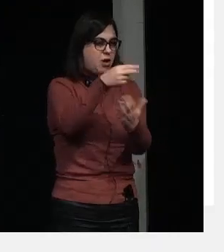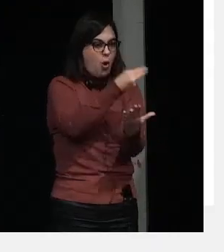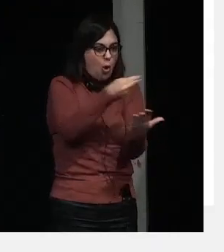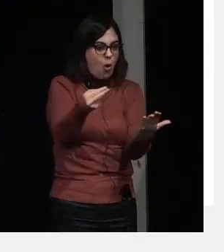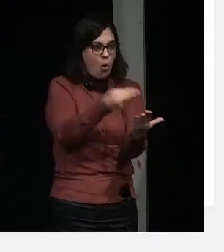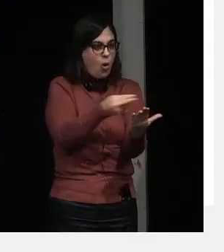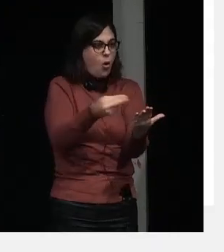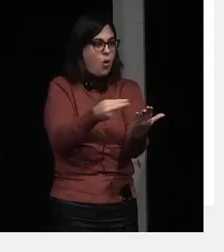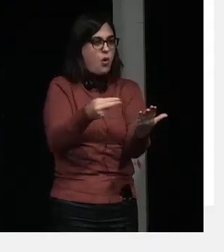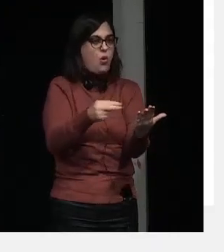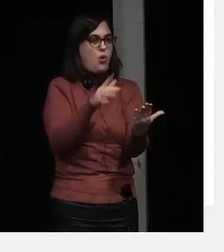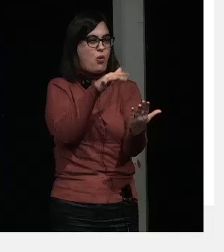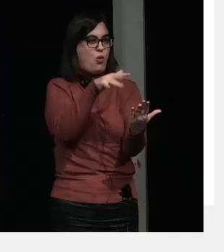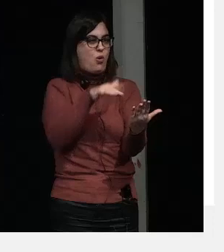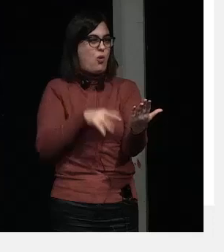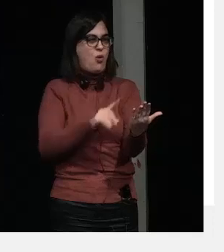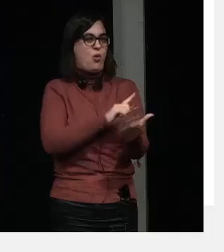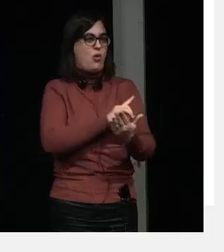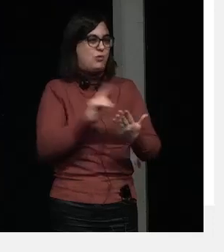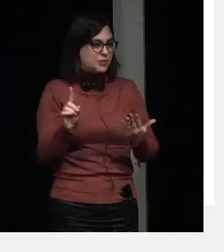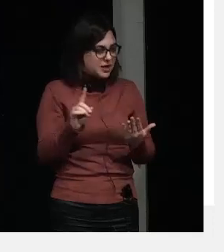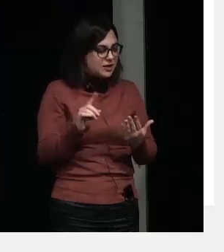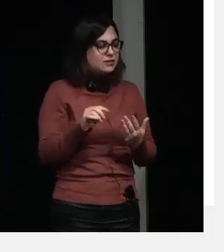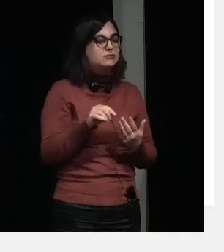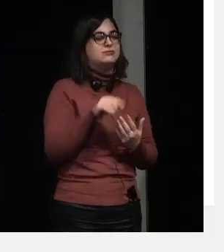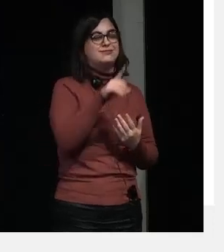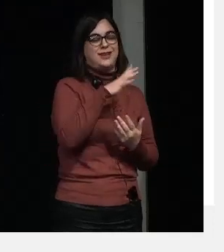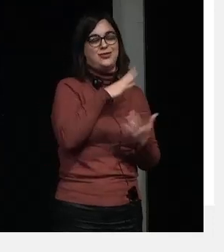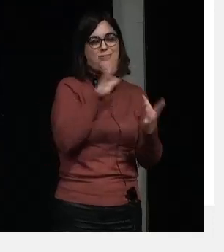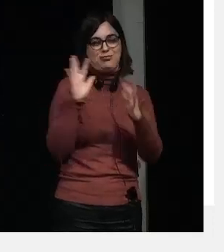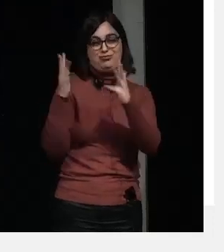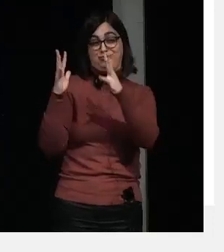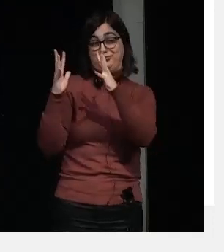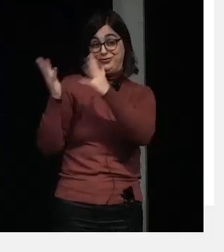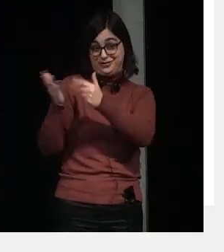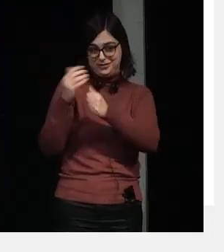crying. But graphics and text.